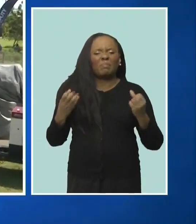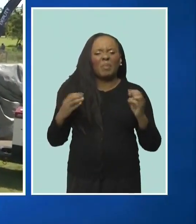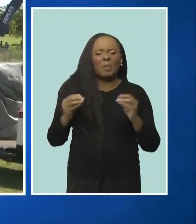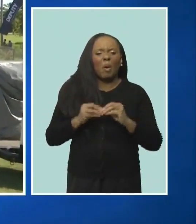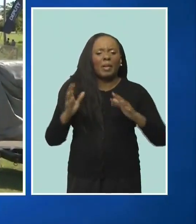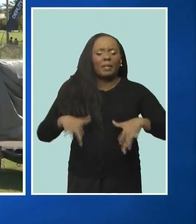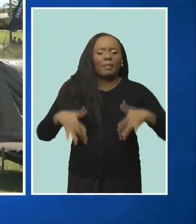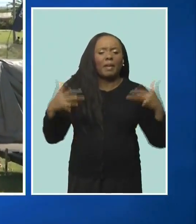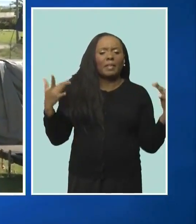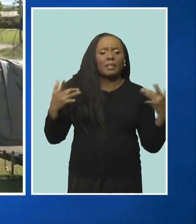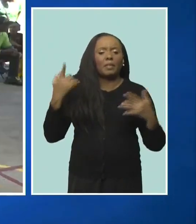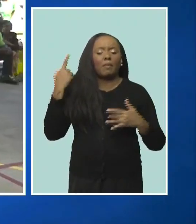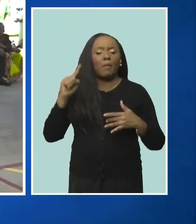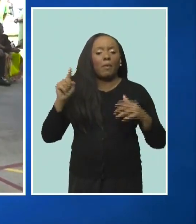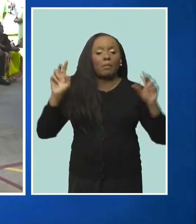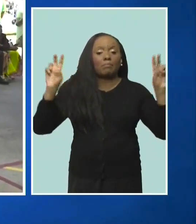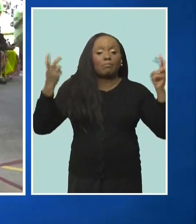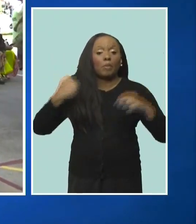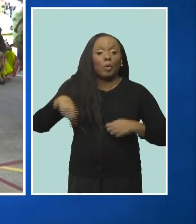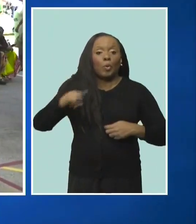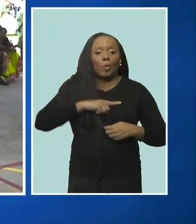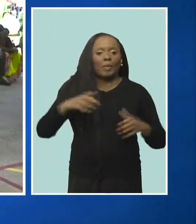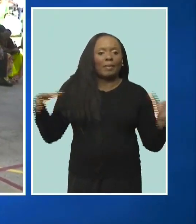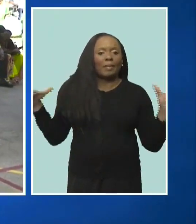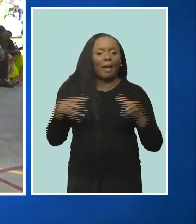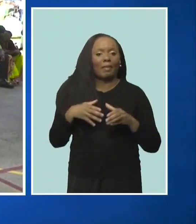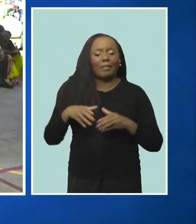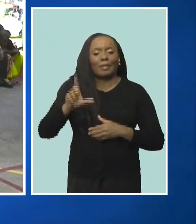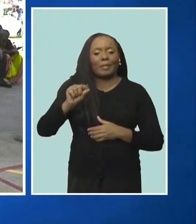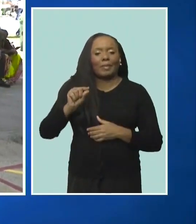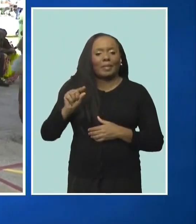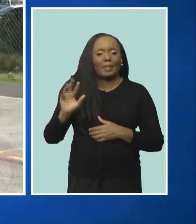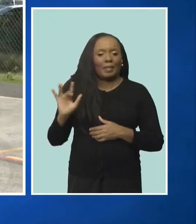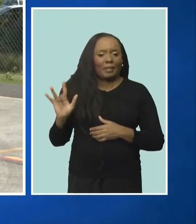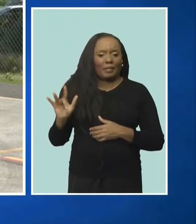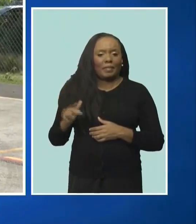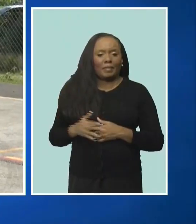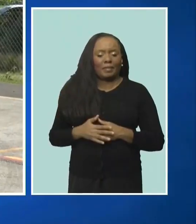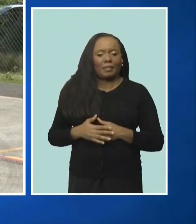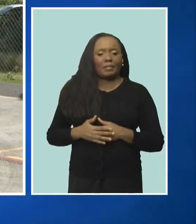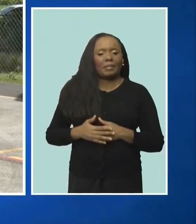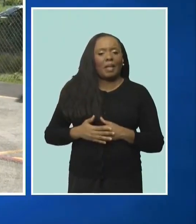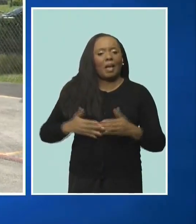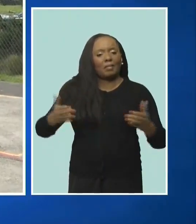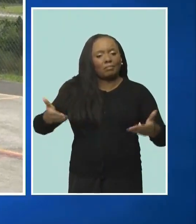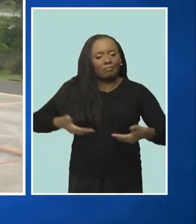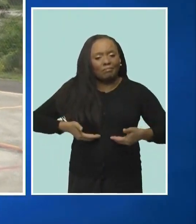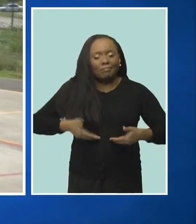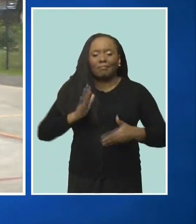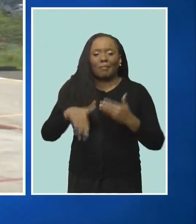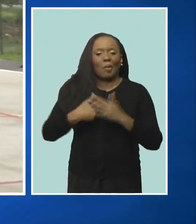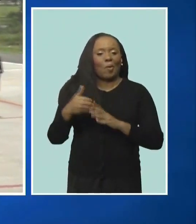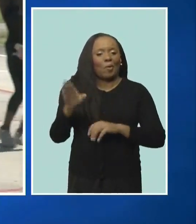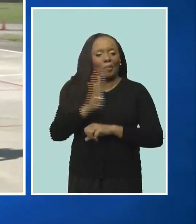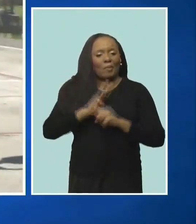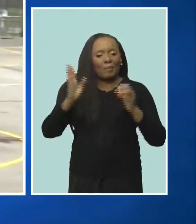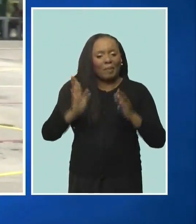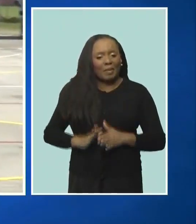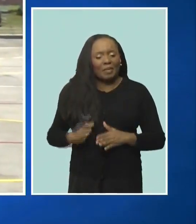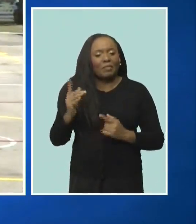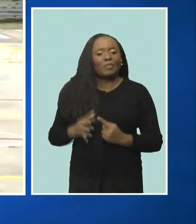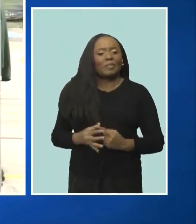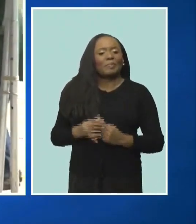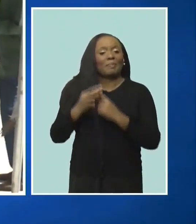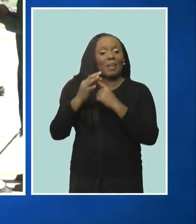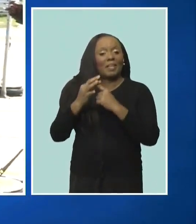events under the We Gathering 2025 initiative. And she extends a special invitation to all Barbadians to attend a special